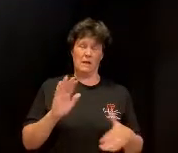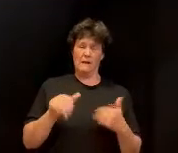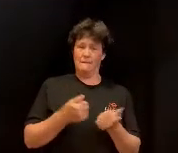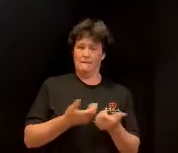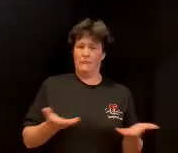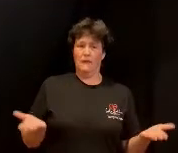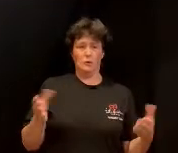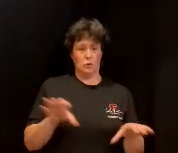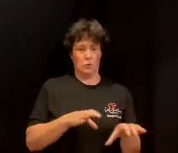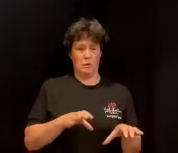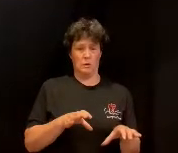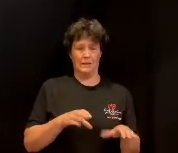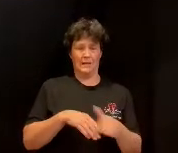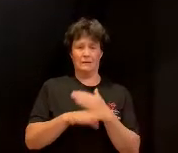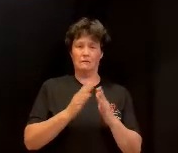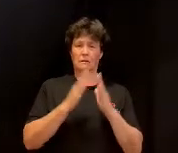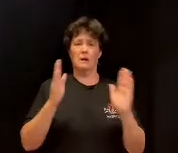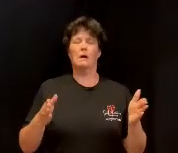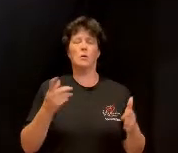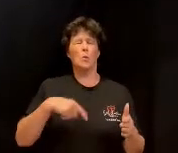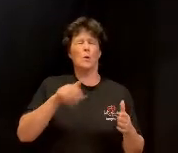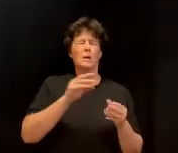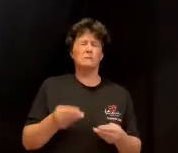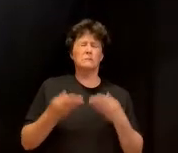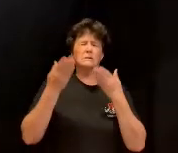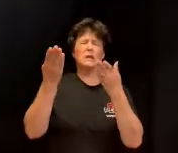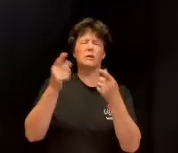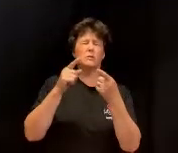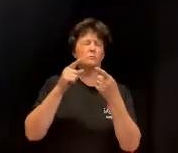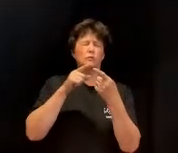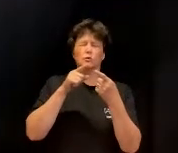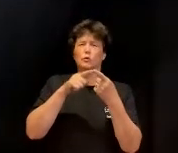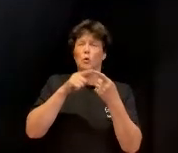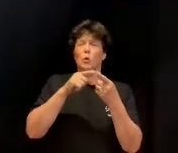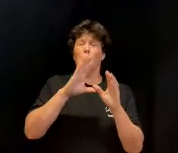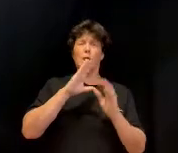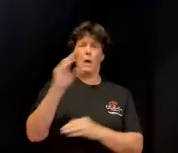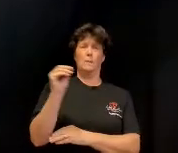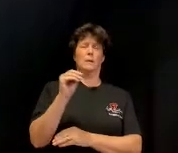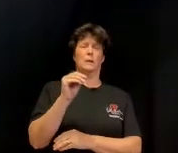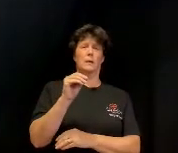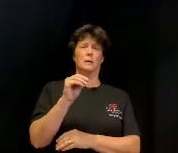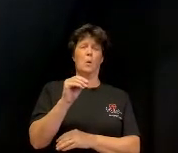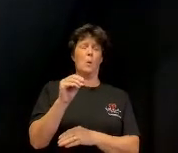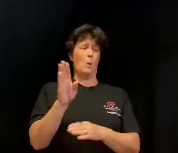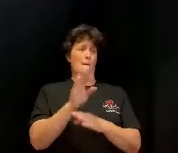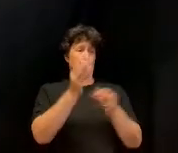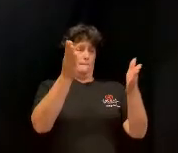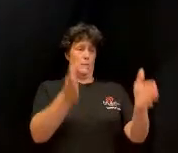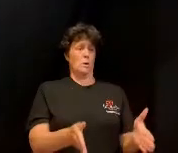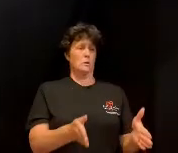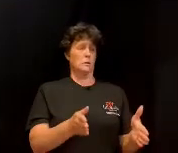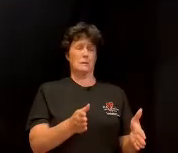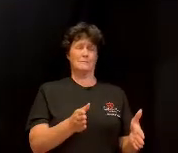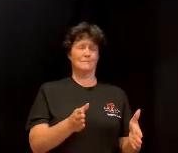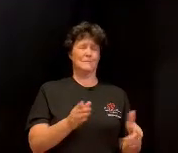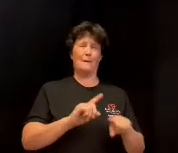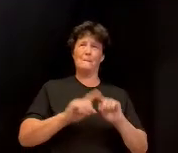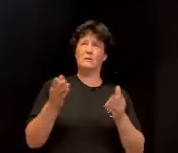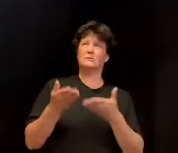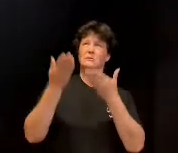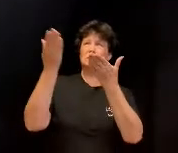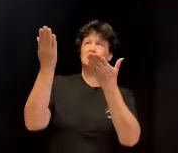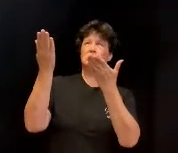here in this house. We give, Lord God, not to an organization. We do give to you. But God, as these finances come in, it takes care